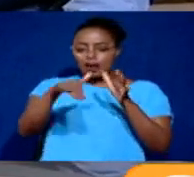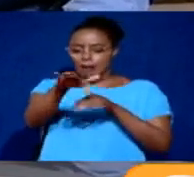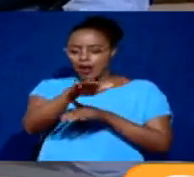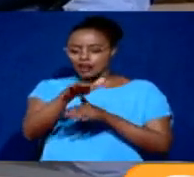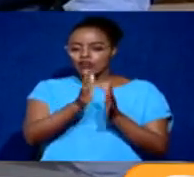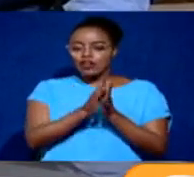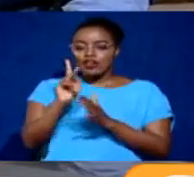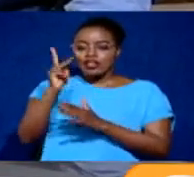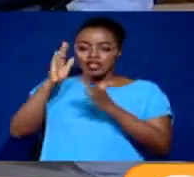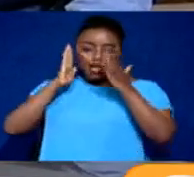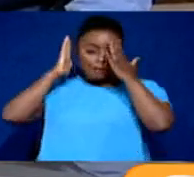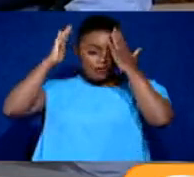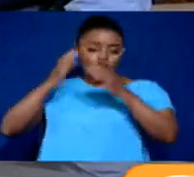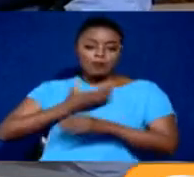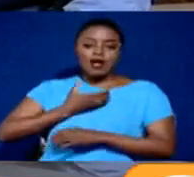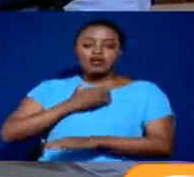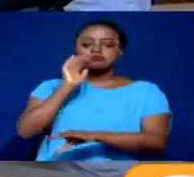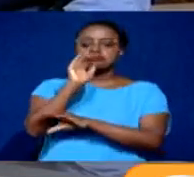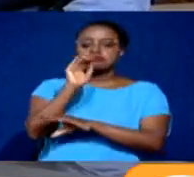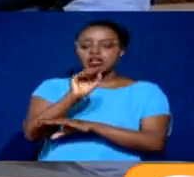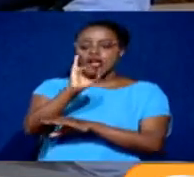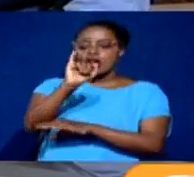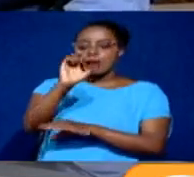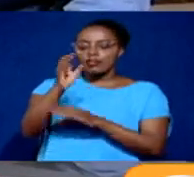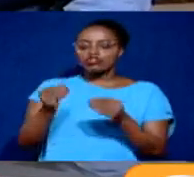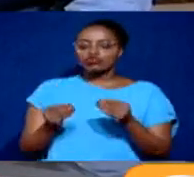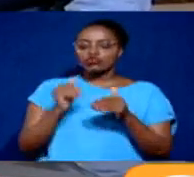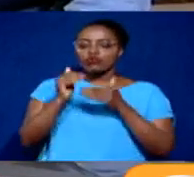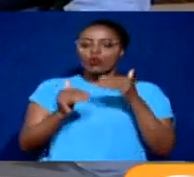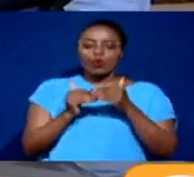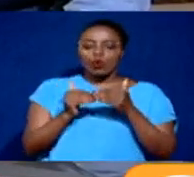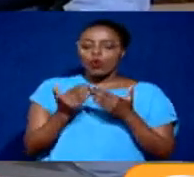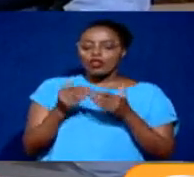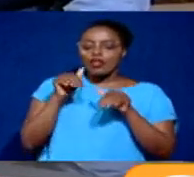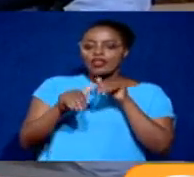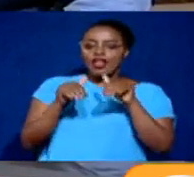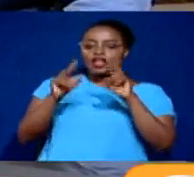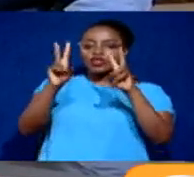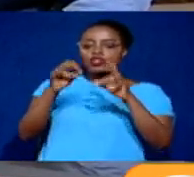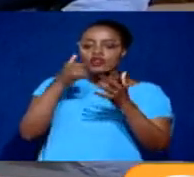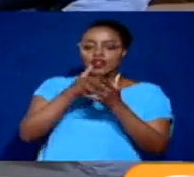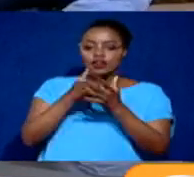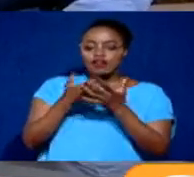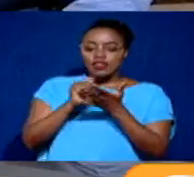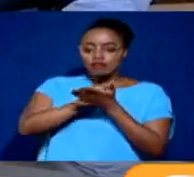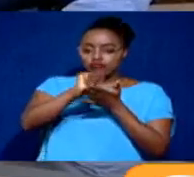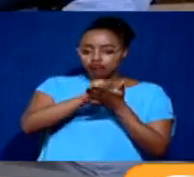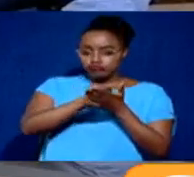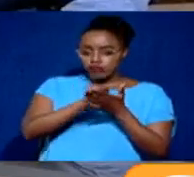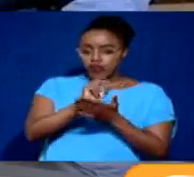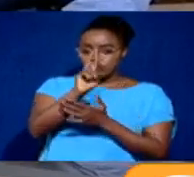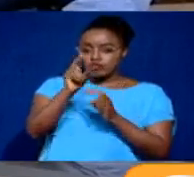the Kenya Bishops' Council are demanding that the IEBC resolves all pending electoral issues, including the publication of